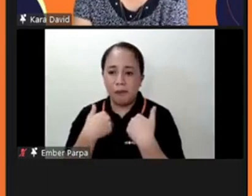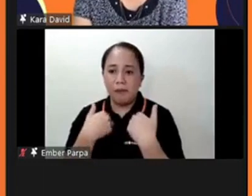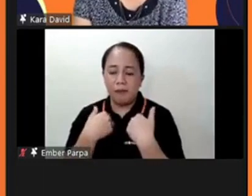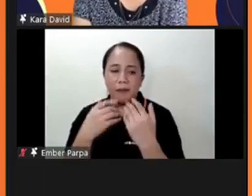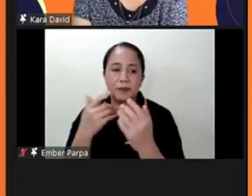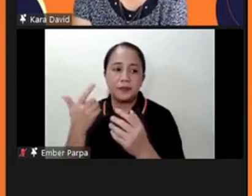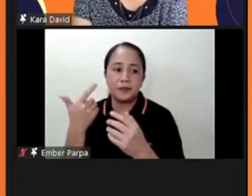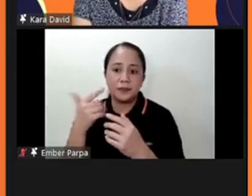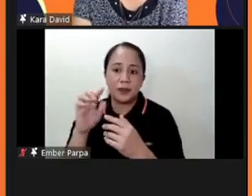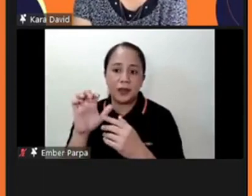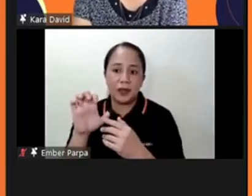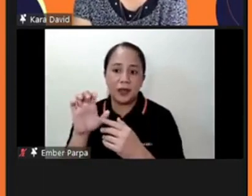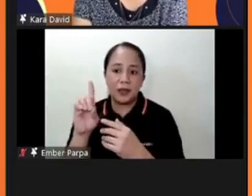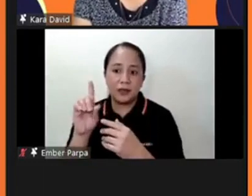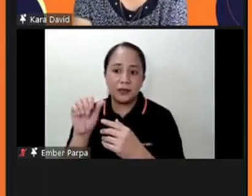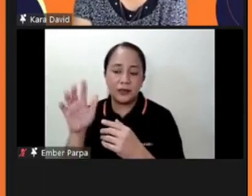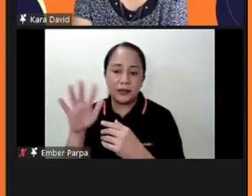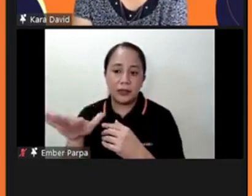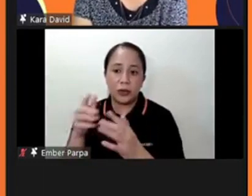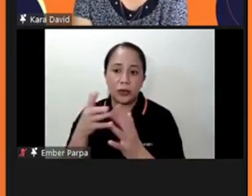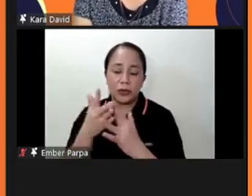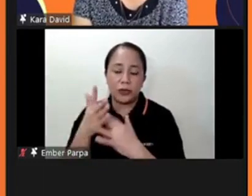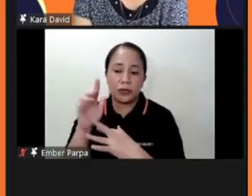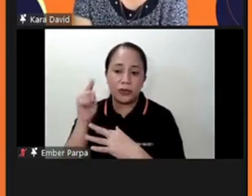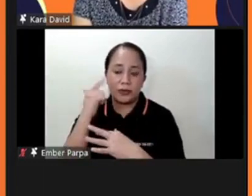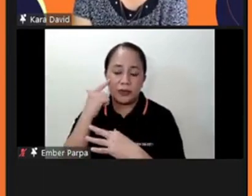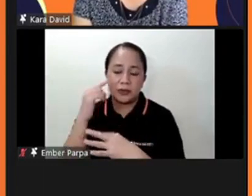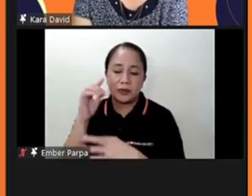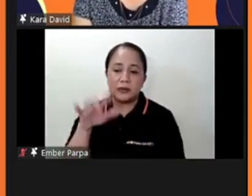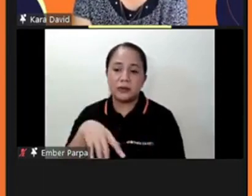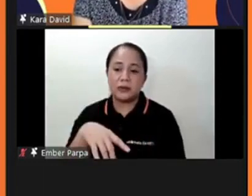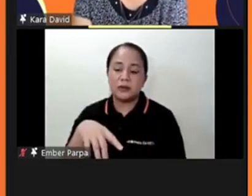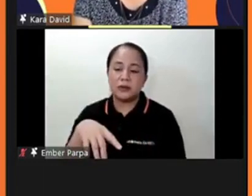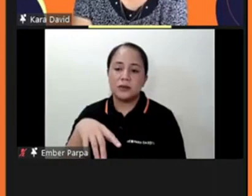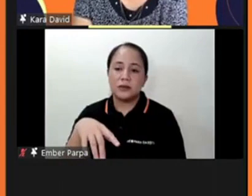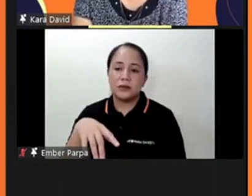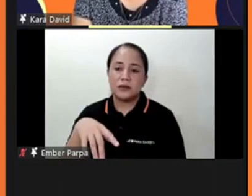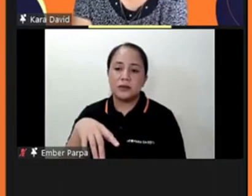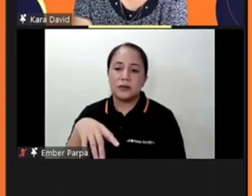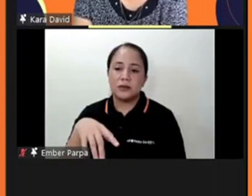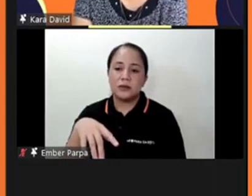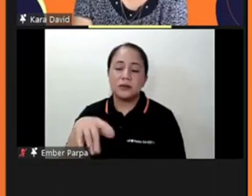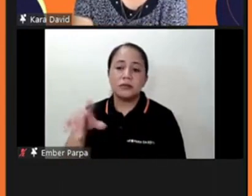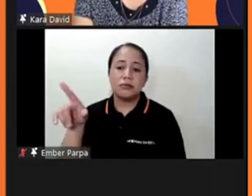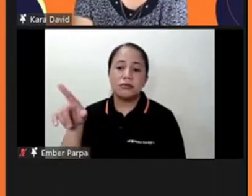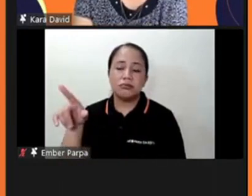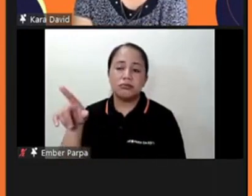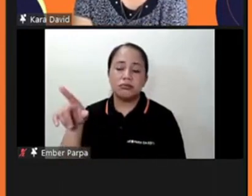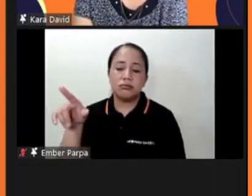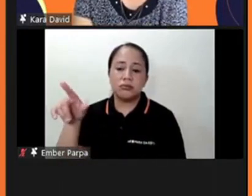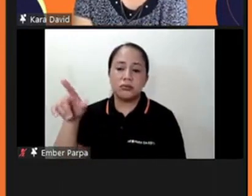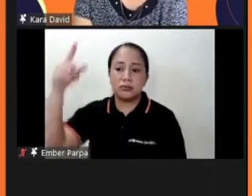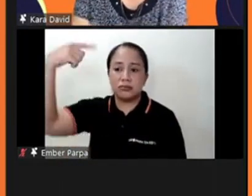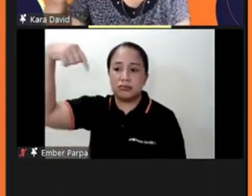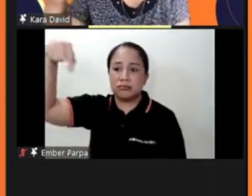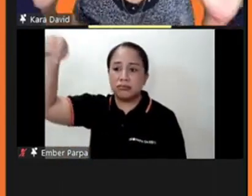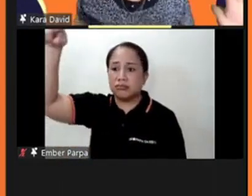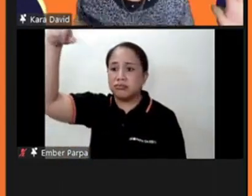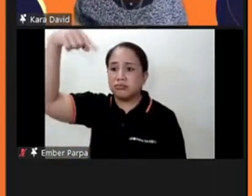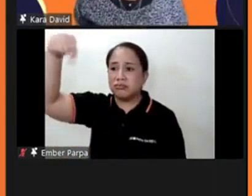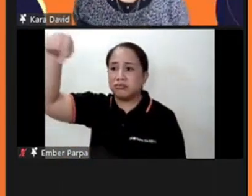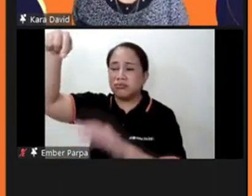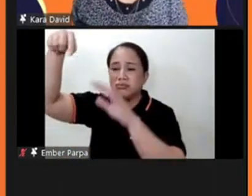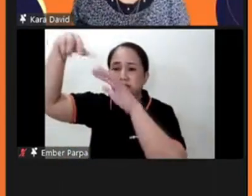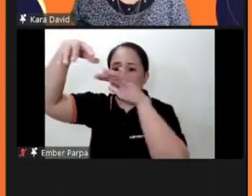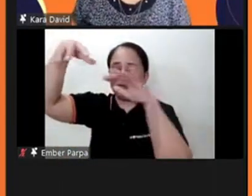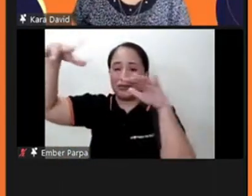GIDA areas through the government, satellite. So pag magawa na yan, di mas lalo ng grabe